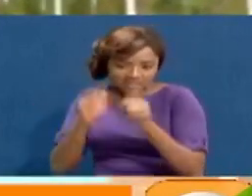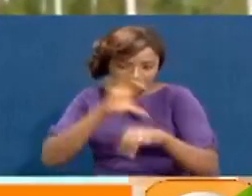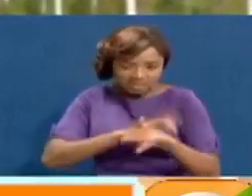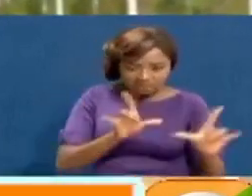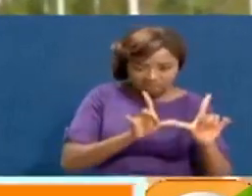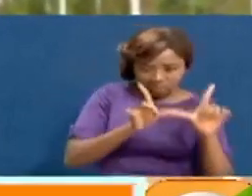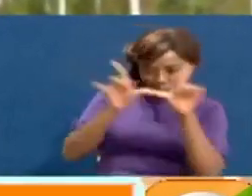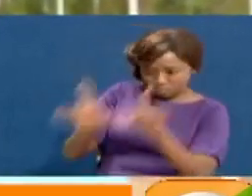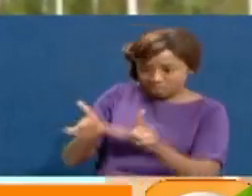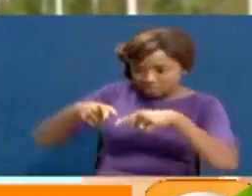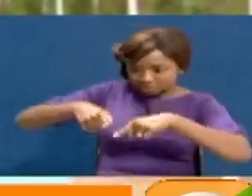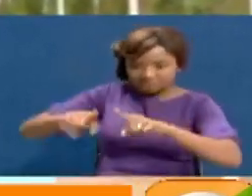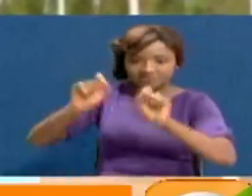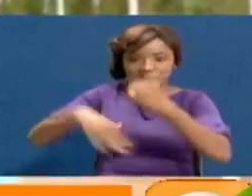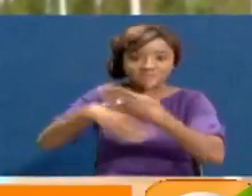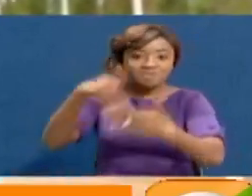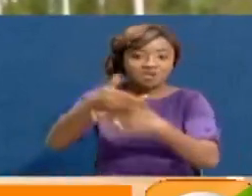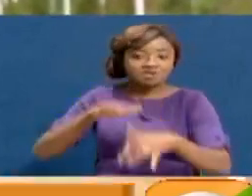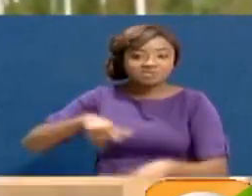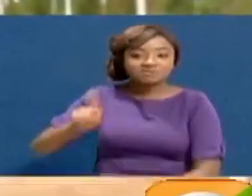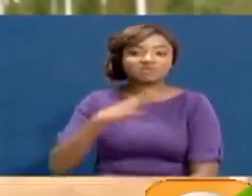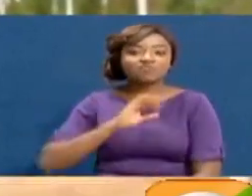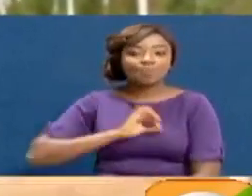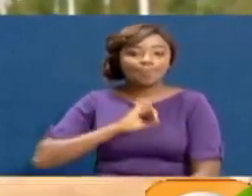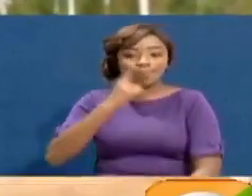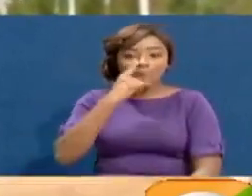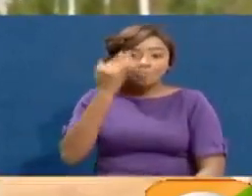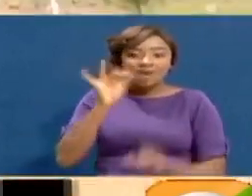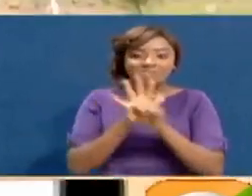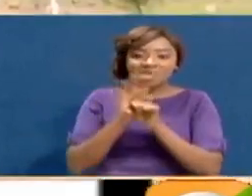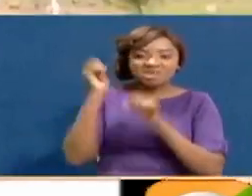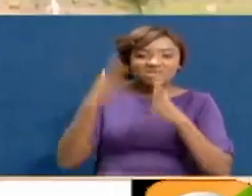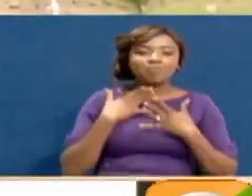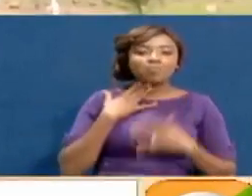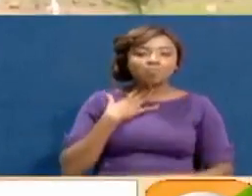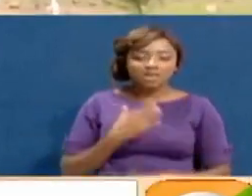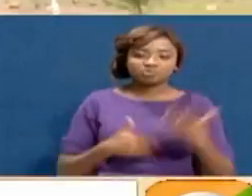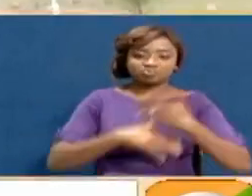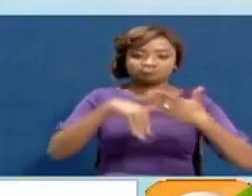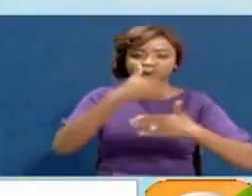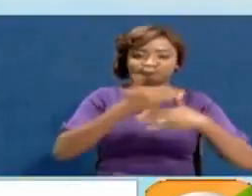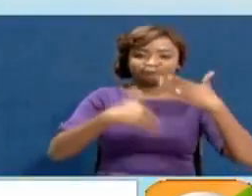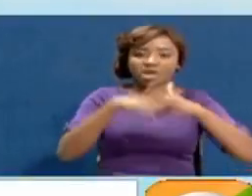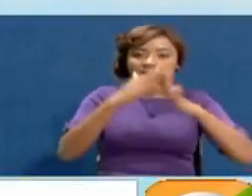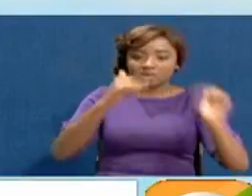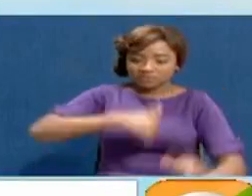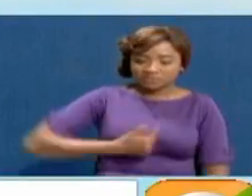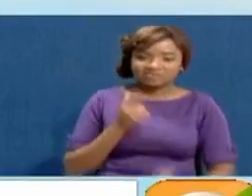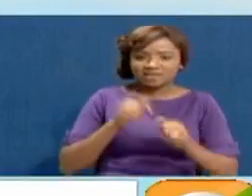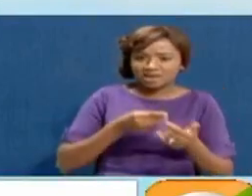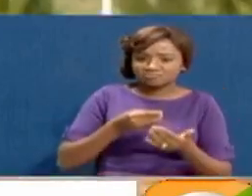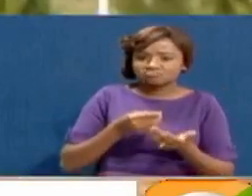they build their own home. As you are aware that many Kenyans prefer building their own houses because they do it at their own pace and you are able to